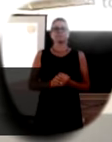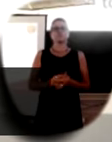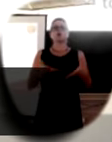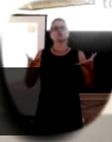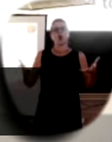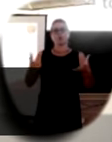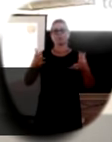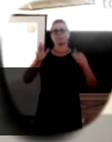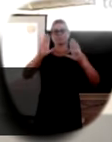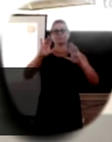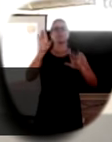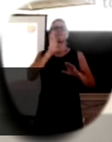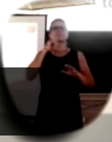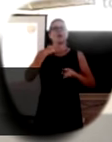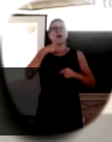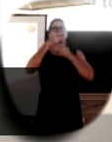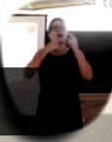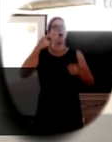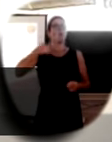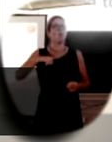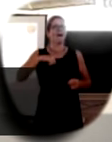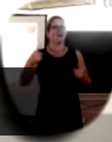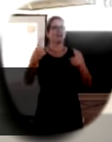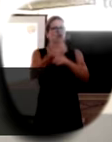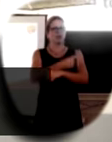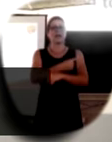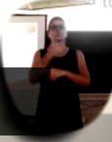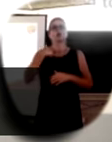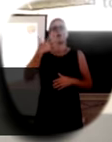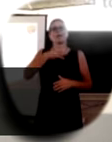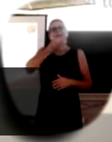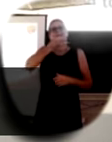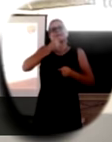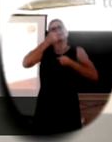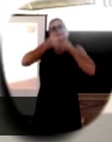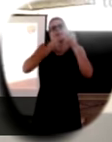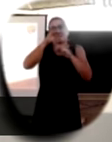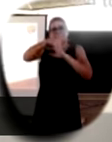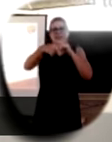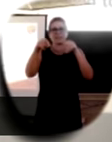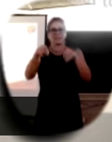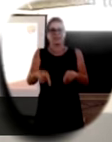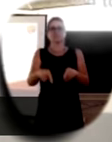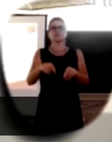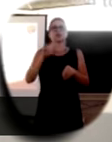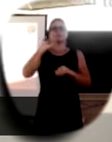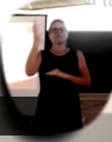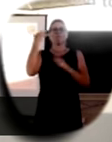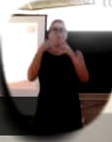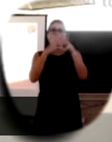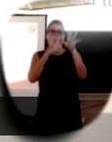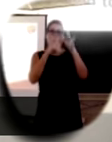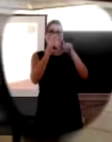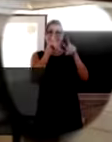So before I explain the reasons for this change, I just want to give you a tiny little bit of context, which is what WADE used